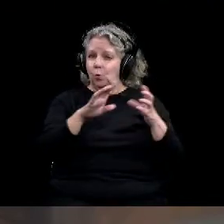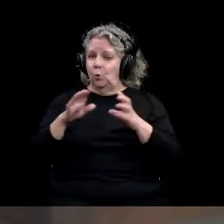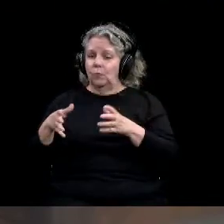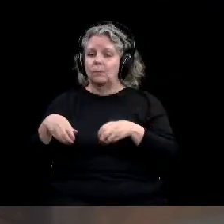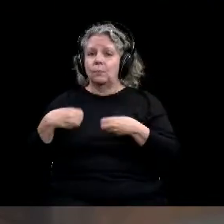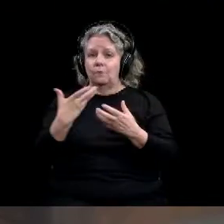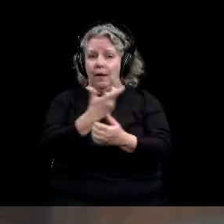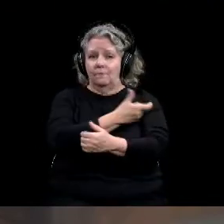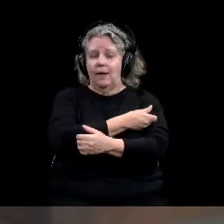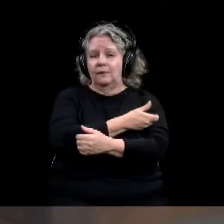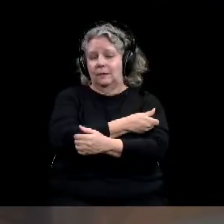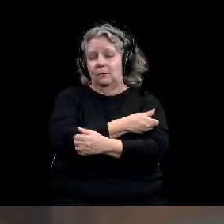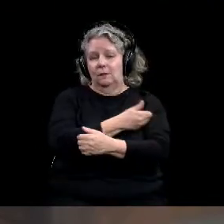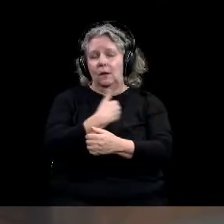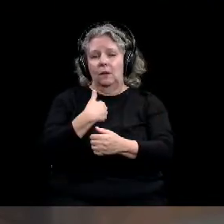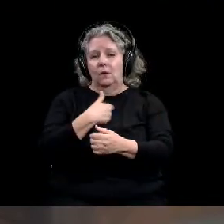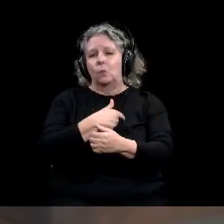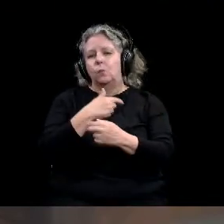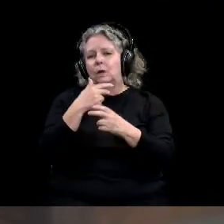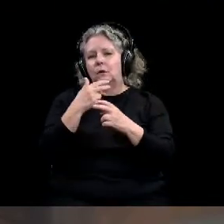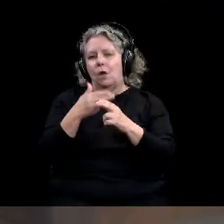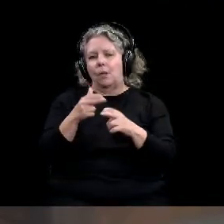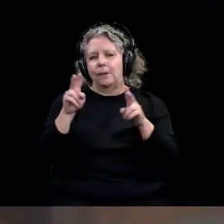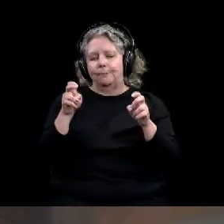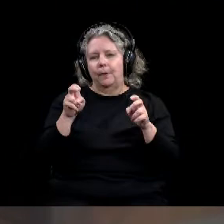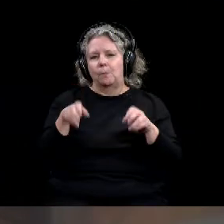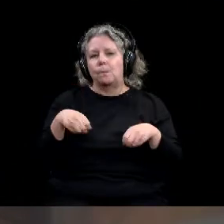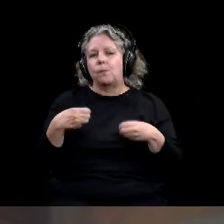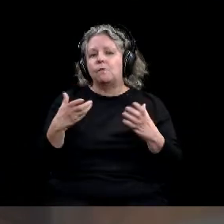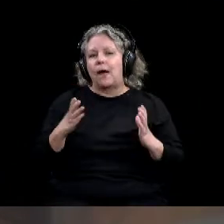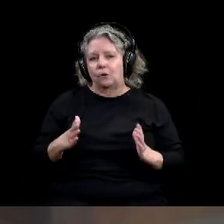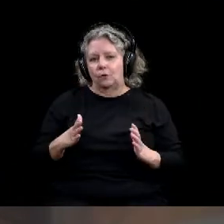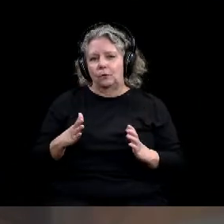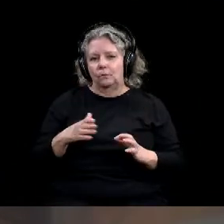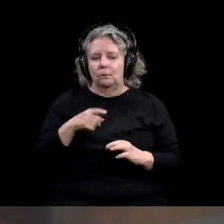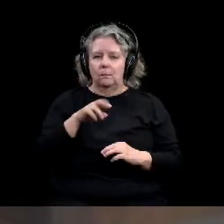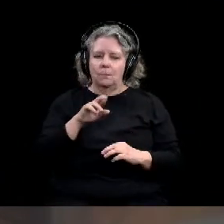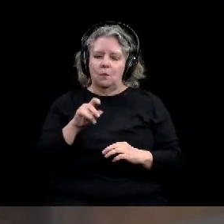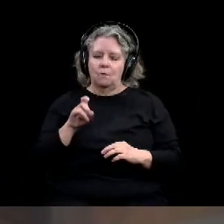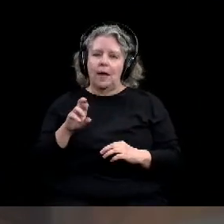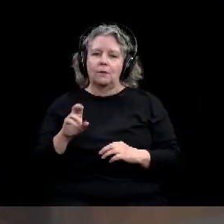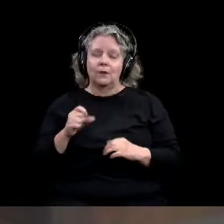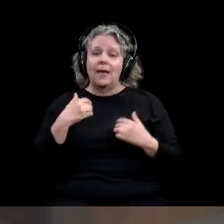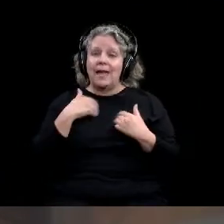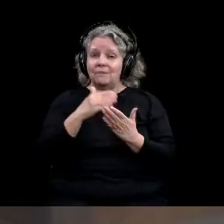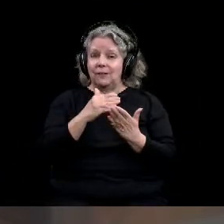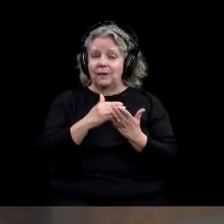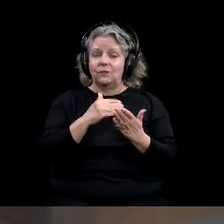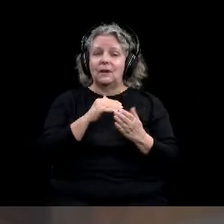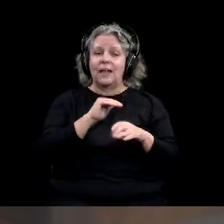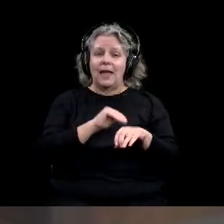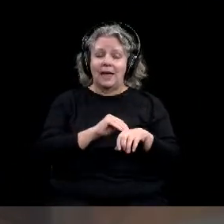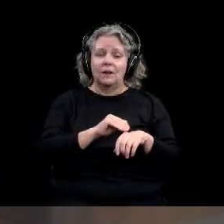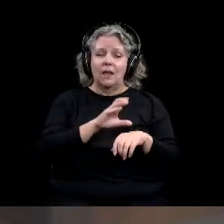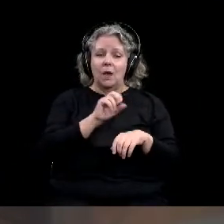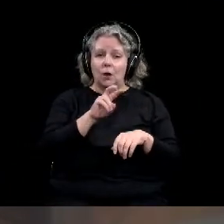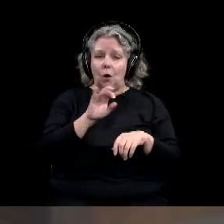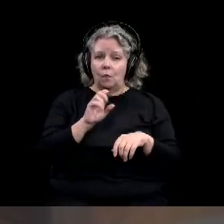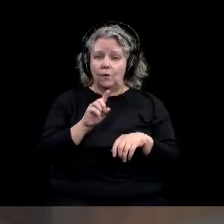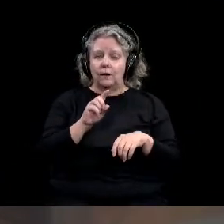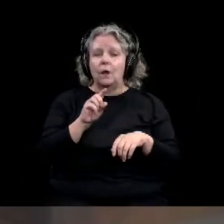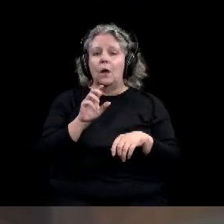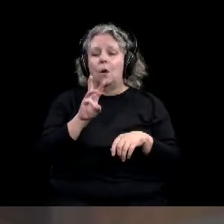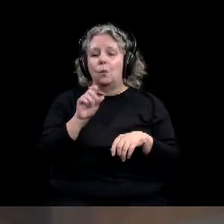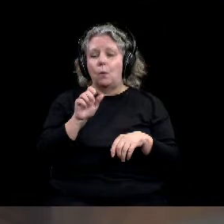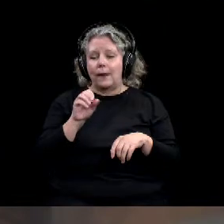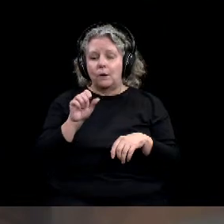these providers is available at covidwaco.com, and these include places like CVS, HEB, Berkshire Brothers, and that also includes Baylor